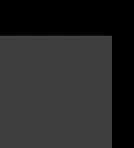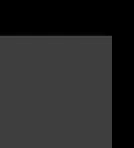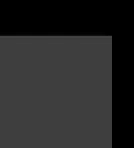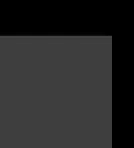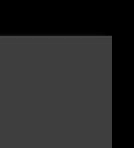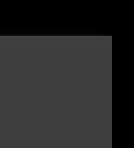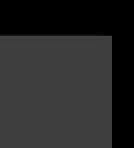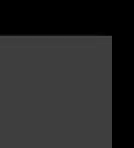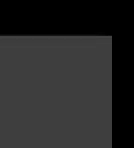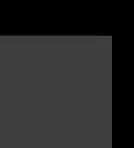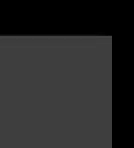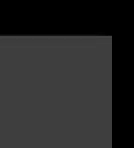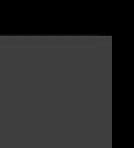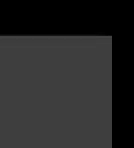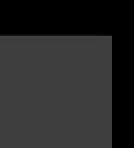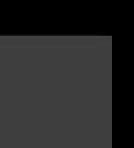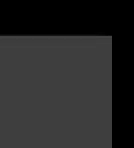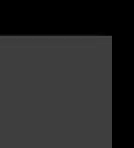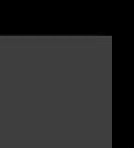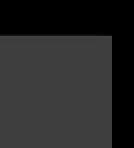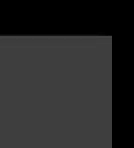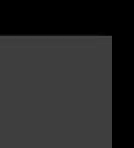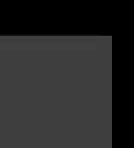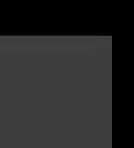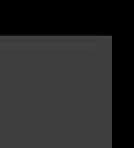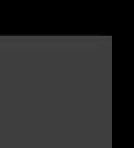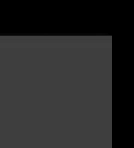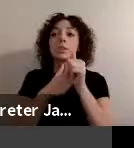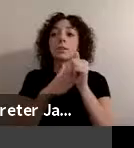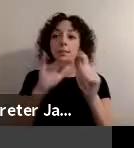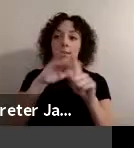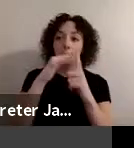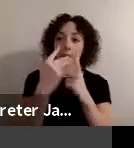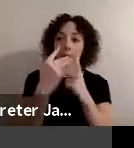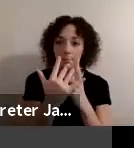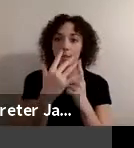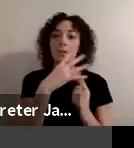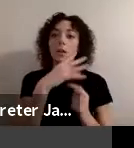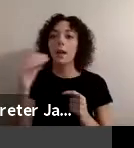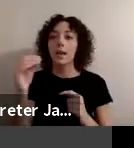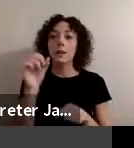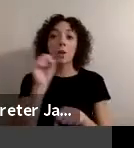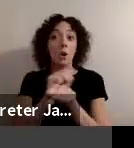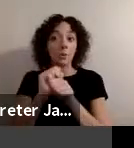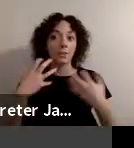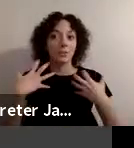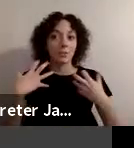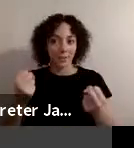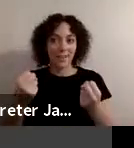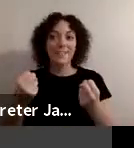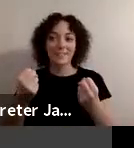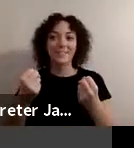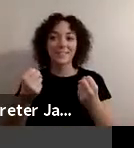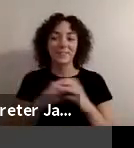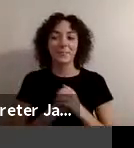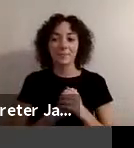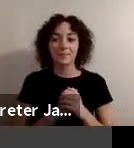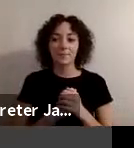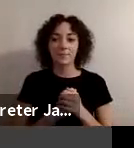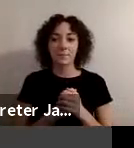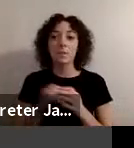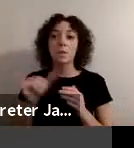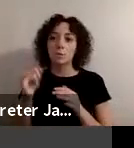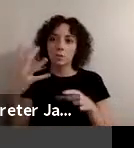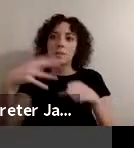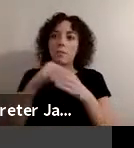South Florida, where she leads the Environmental and Occupational Health Concentration and is president of the Faculty Assembly of the College of